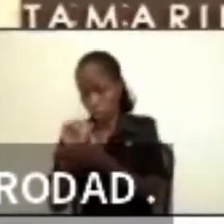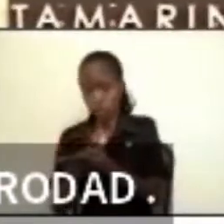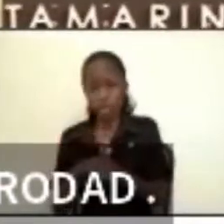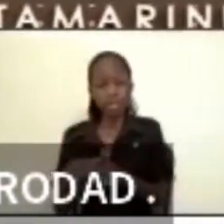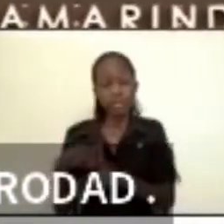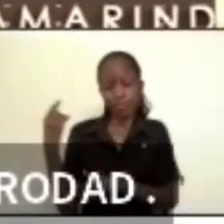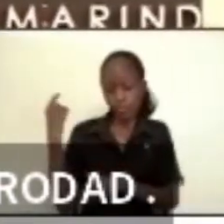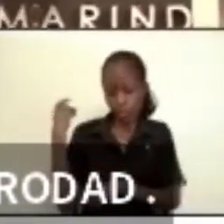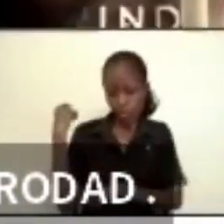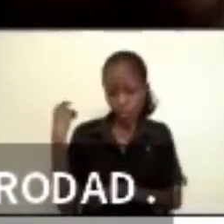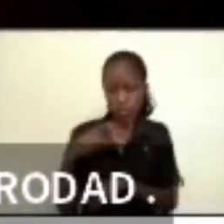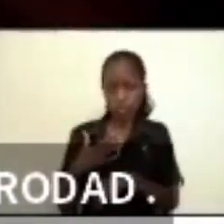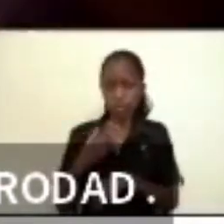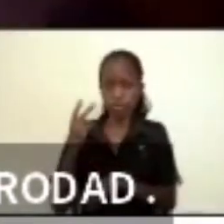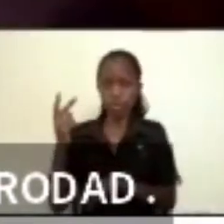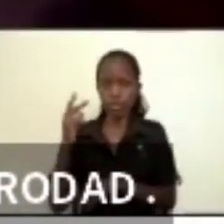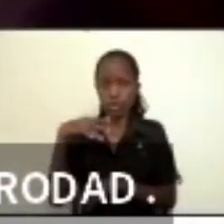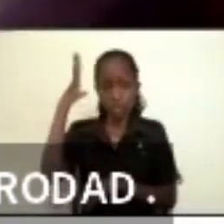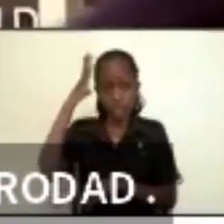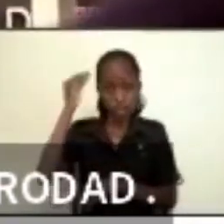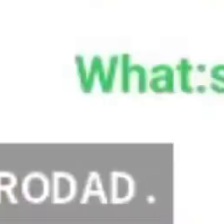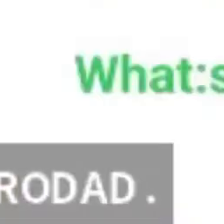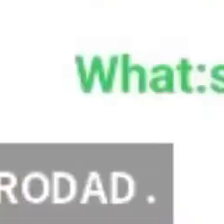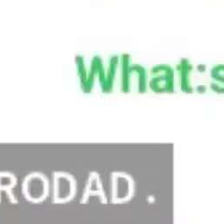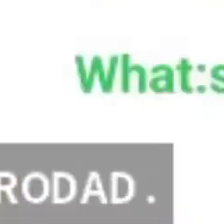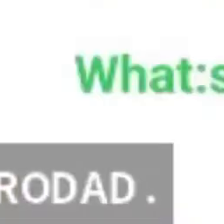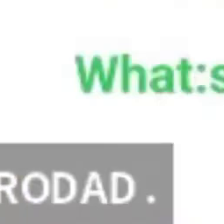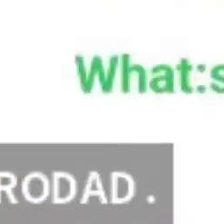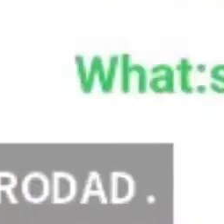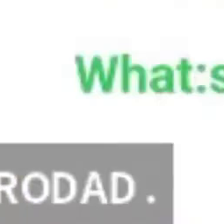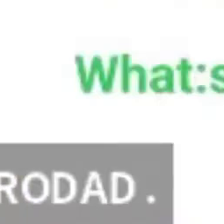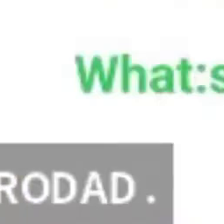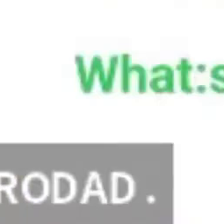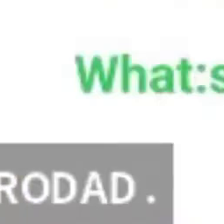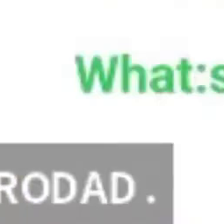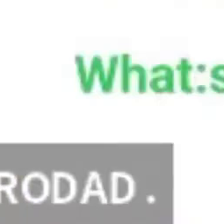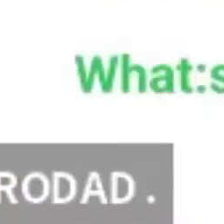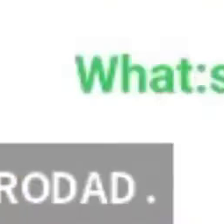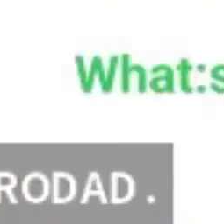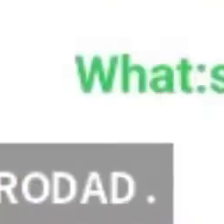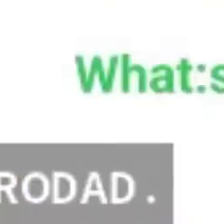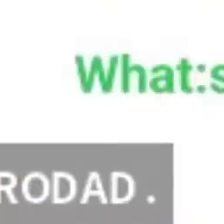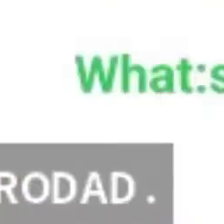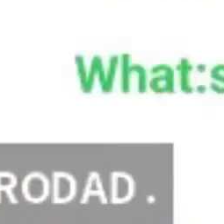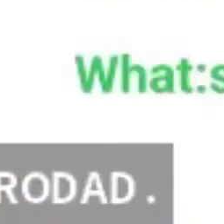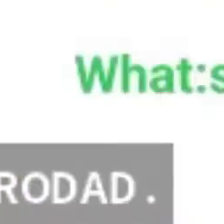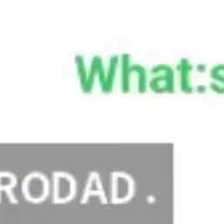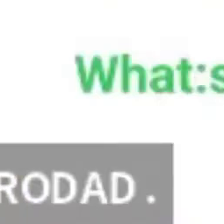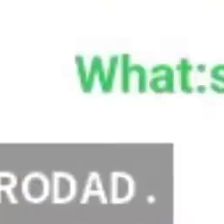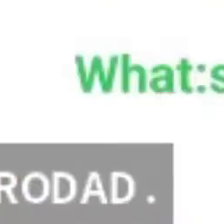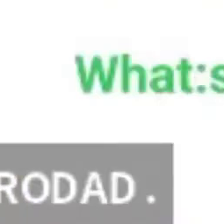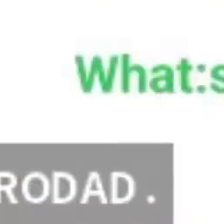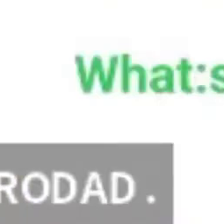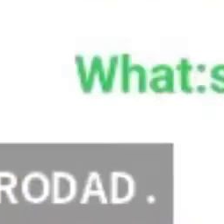day Somalia, who have been delaying their elections for a number of years